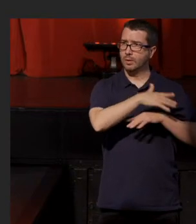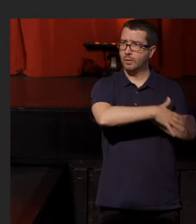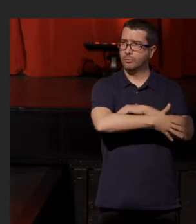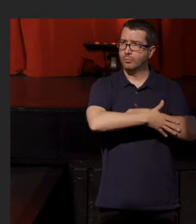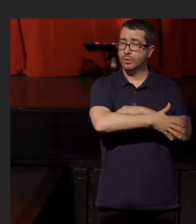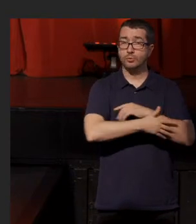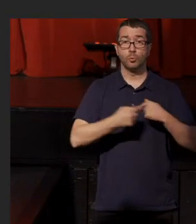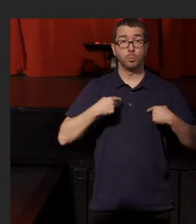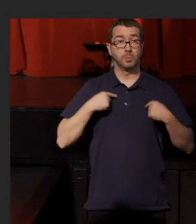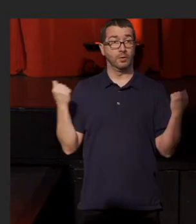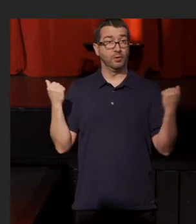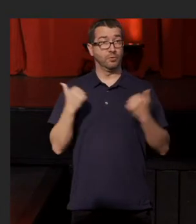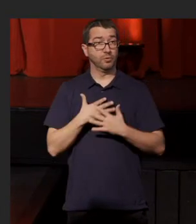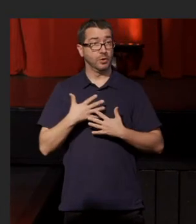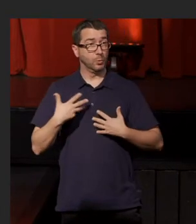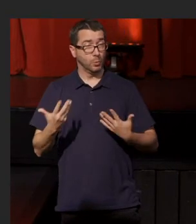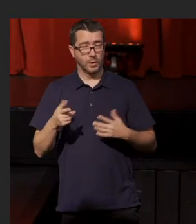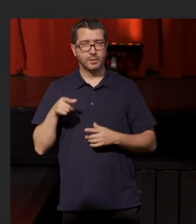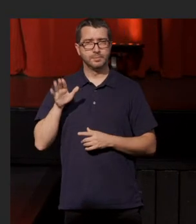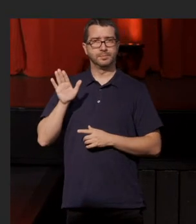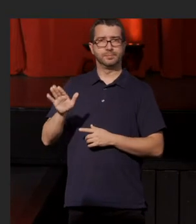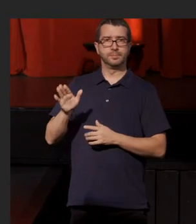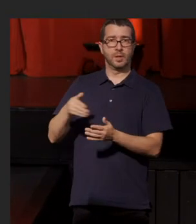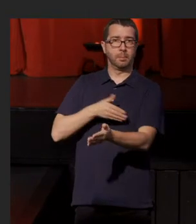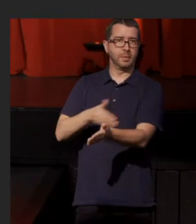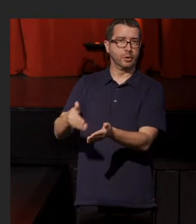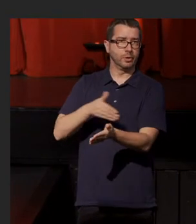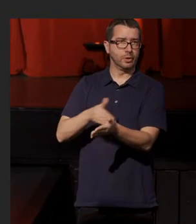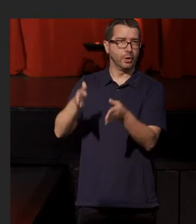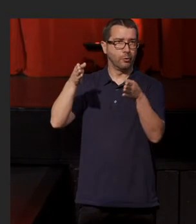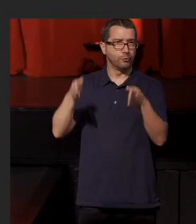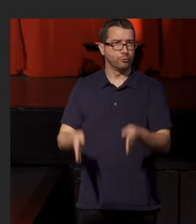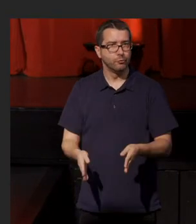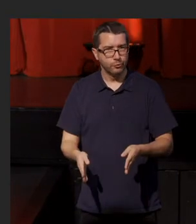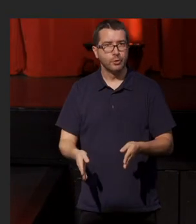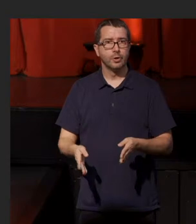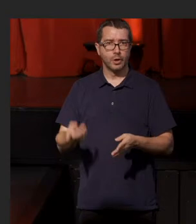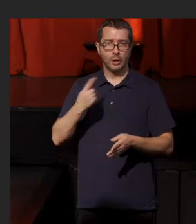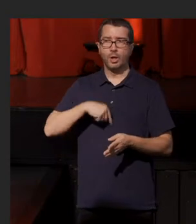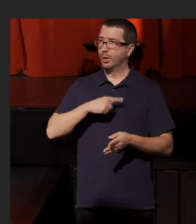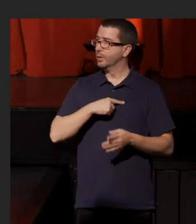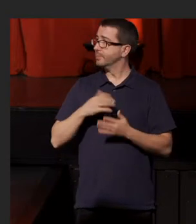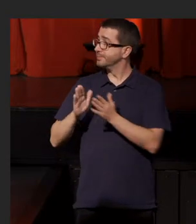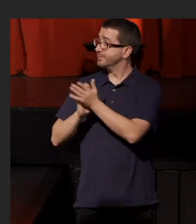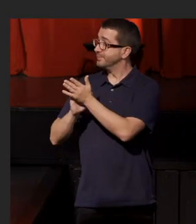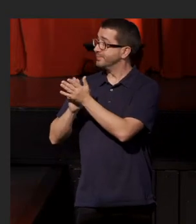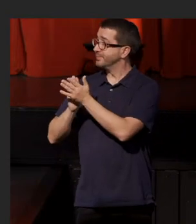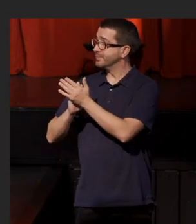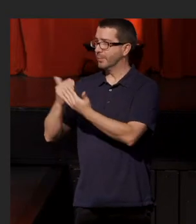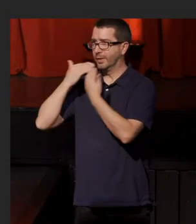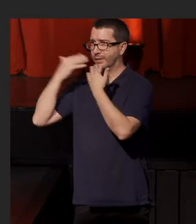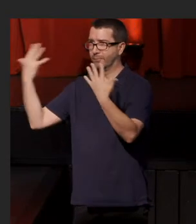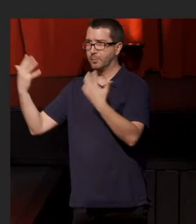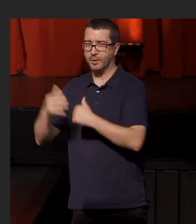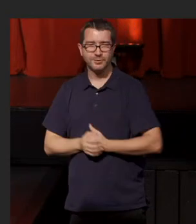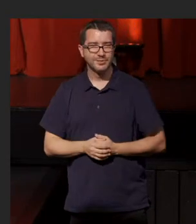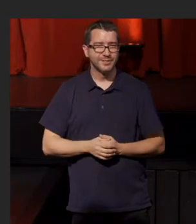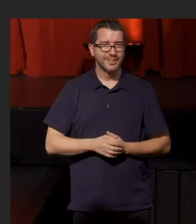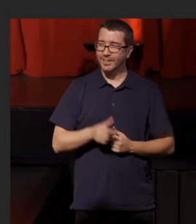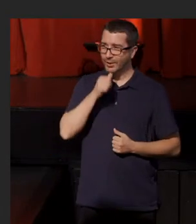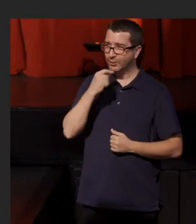afraid of? It would be these villains. And I think that we need to crack down on them. Well, thank you very much. I assume you're not one of